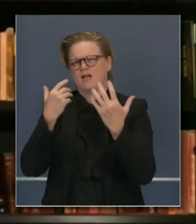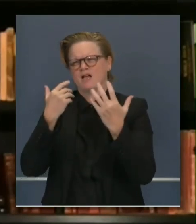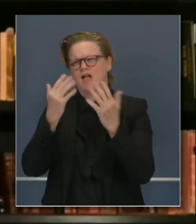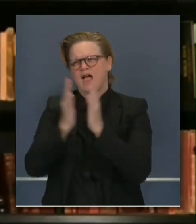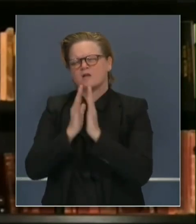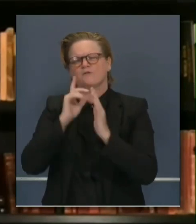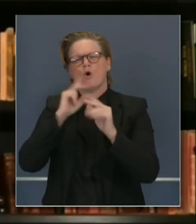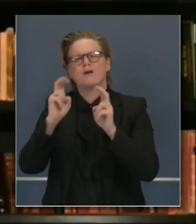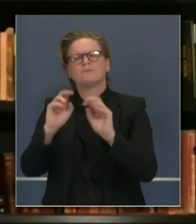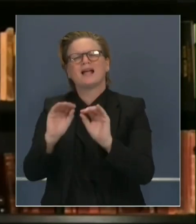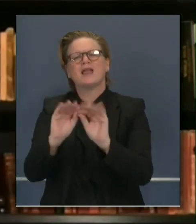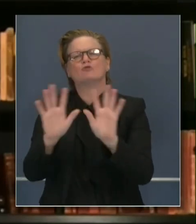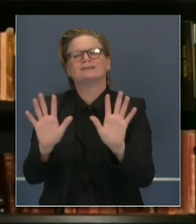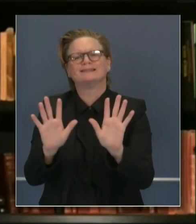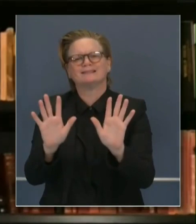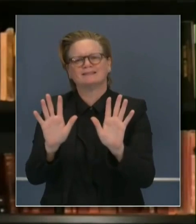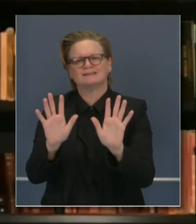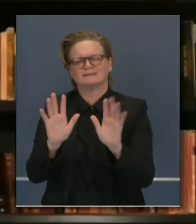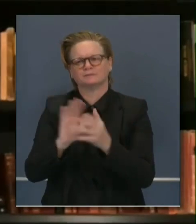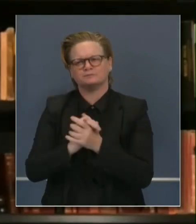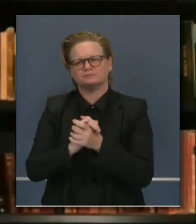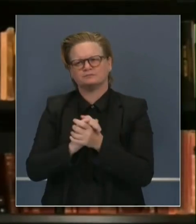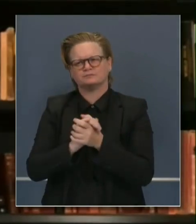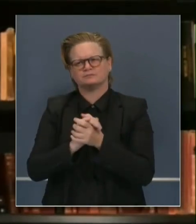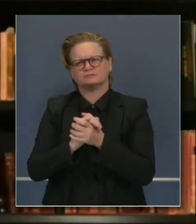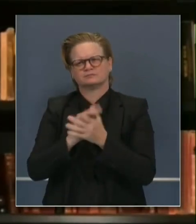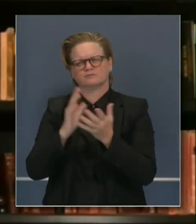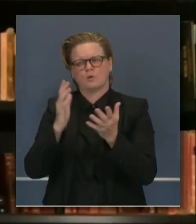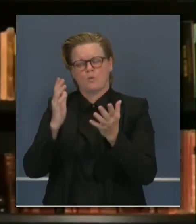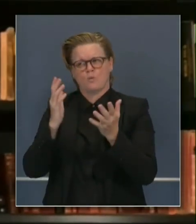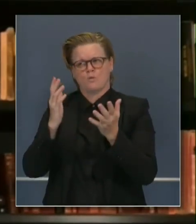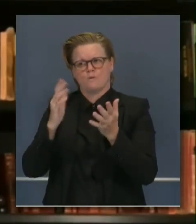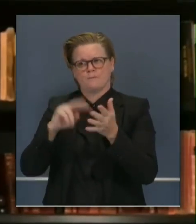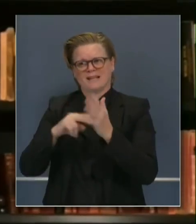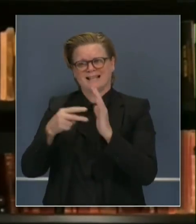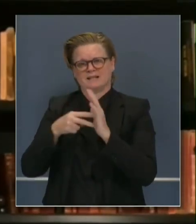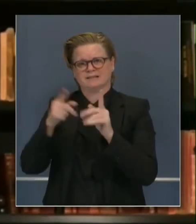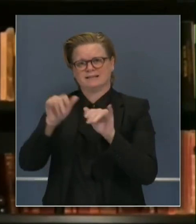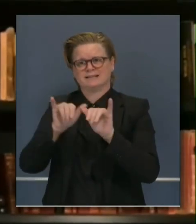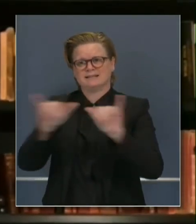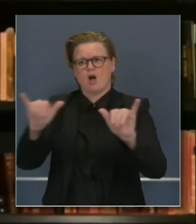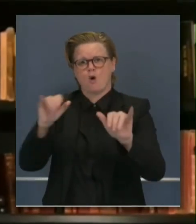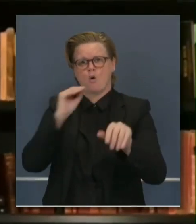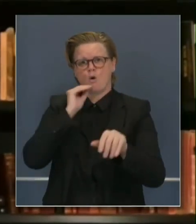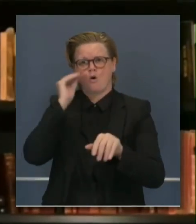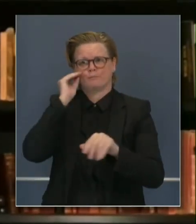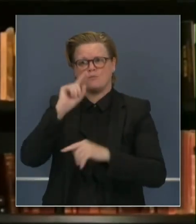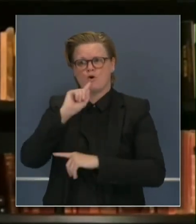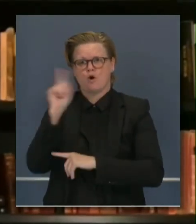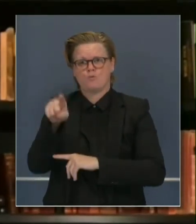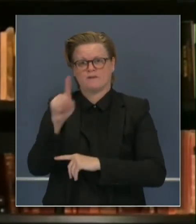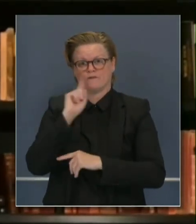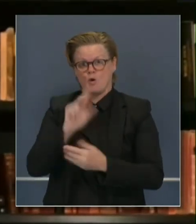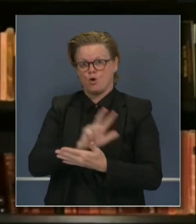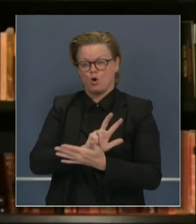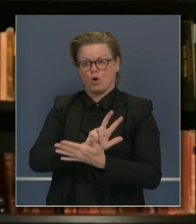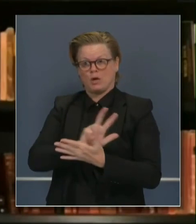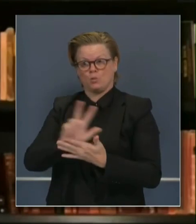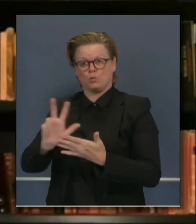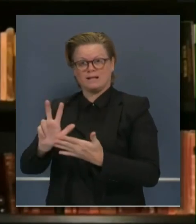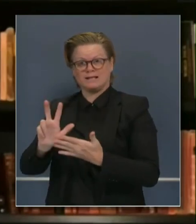says regions will remain on the stay-at-home order list, for 3 weeks once it's triggered, but that counties are eligible to come